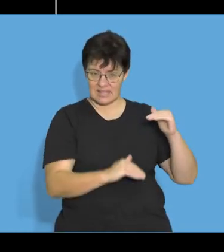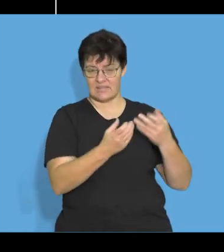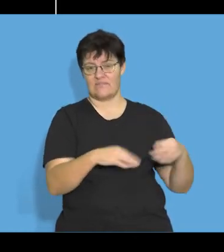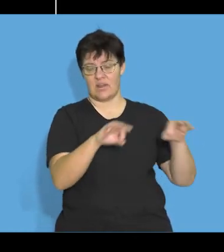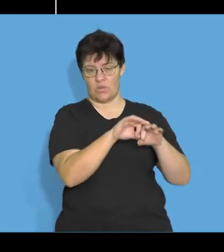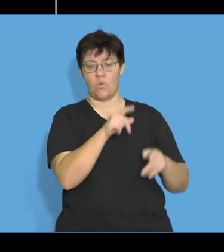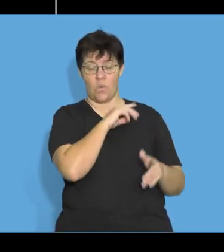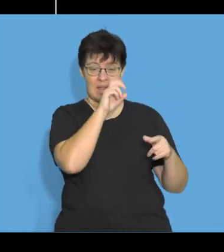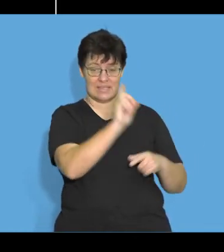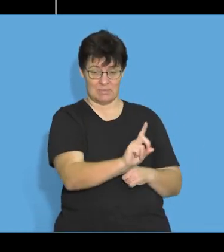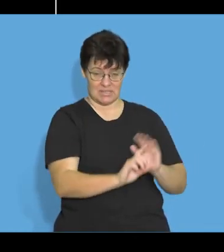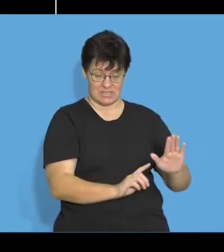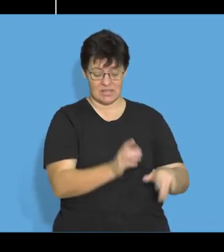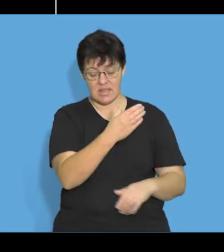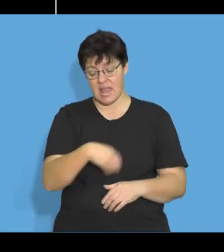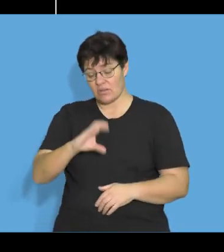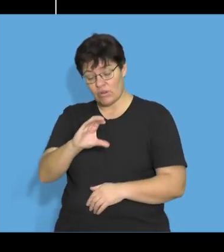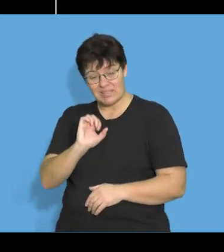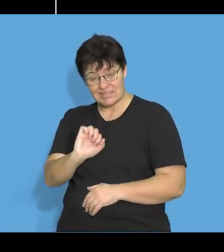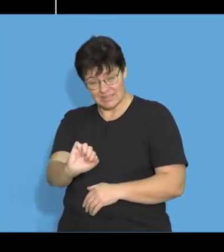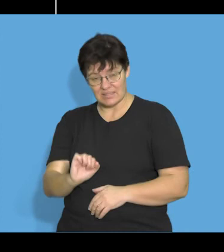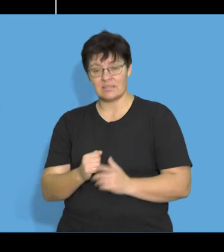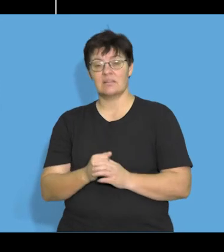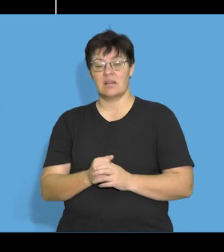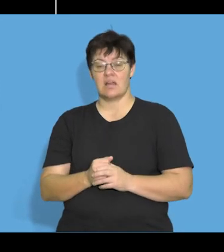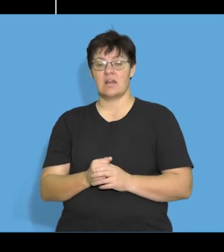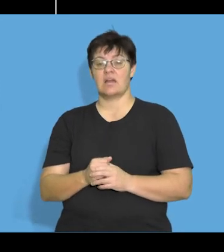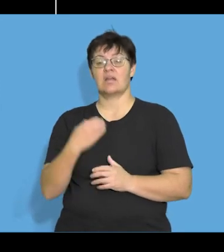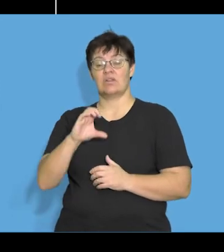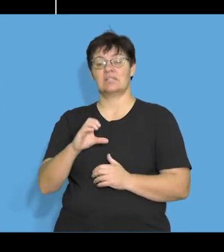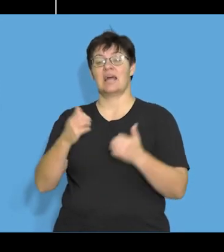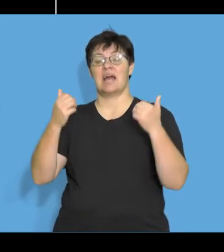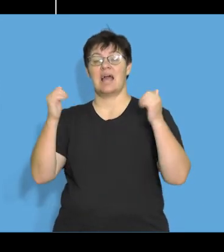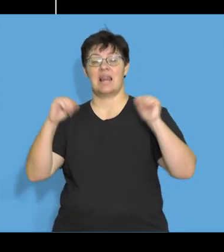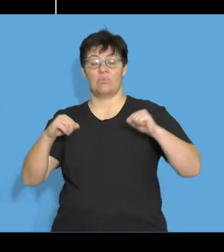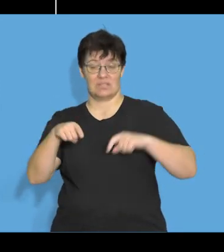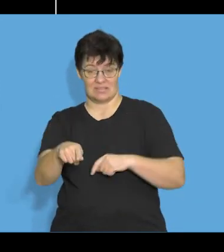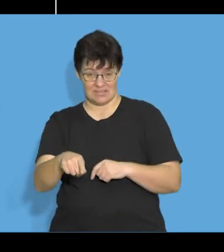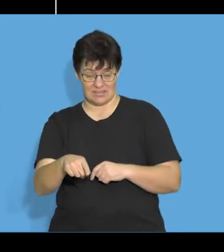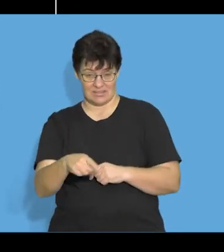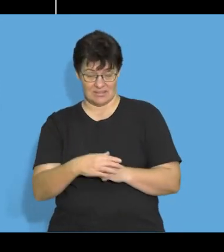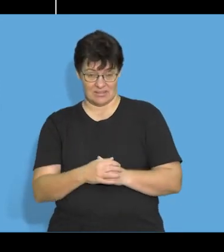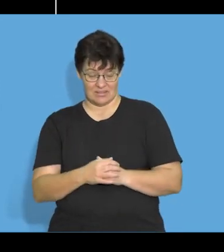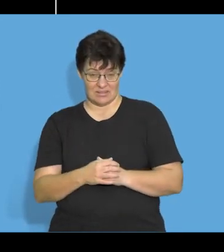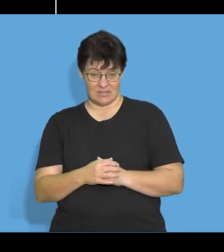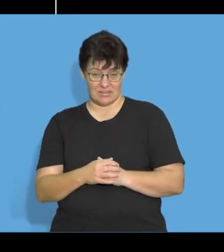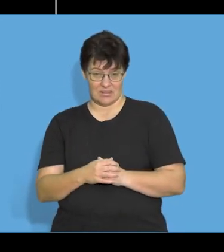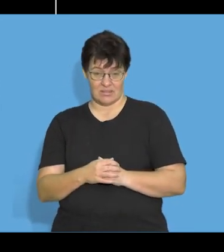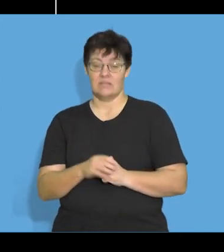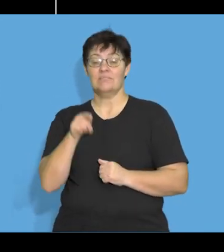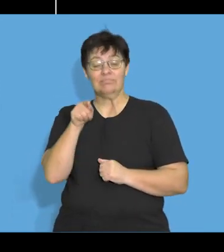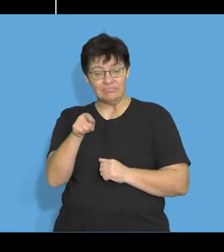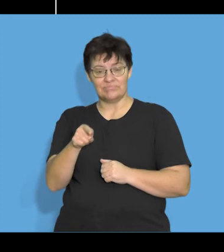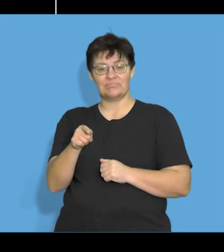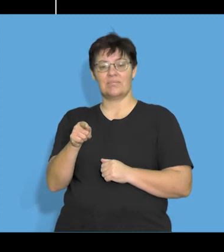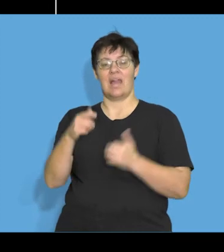therefore debited. And you credit your creditors allowances. Remember, this is the account we specifically